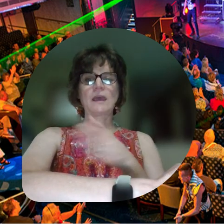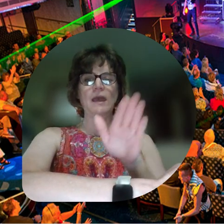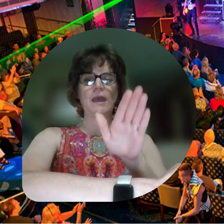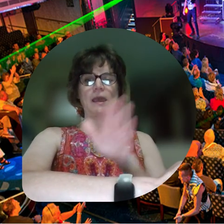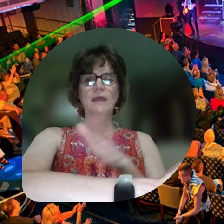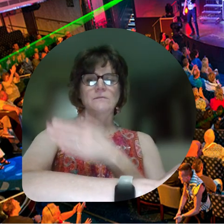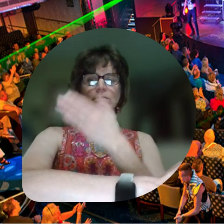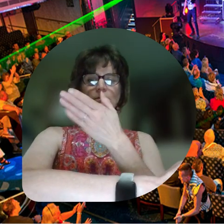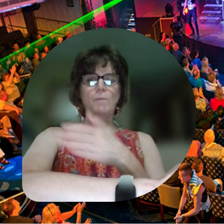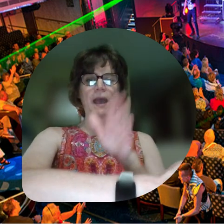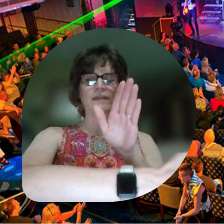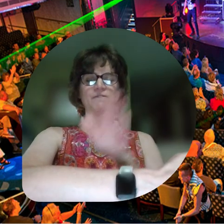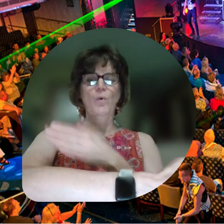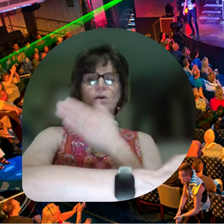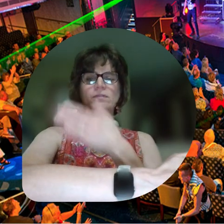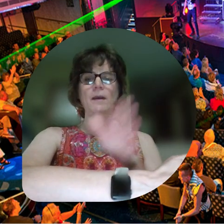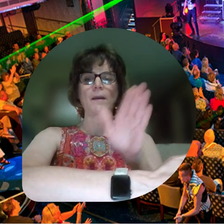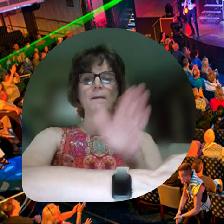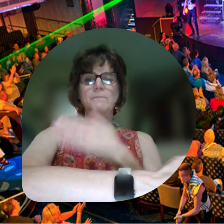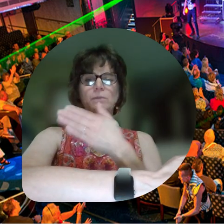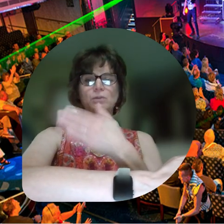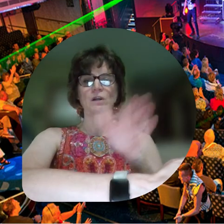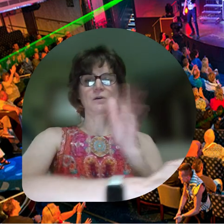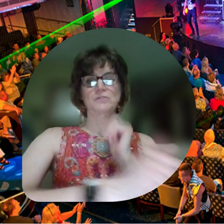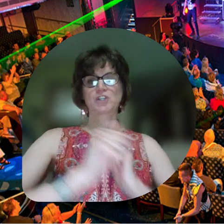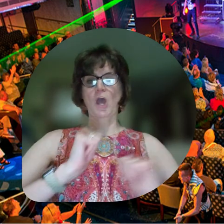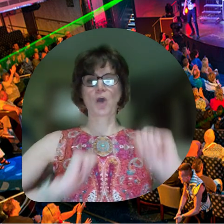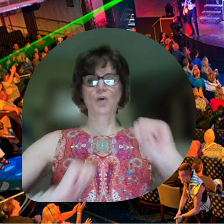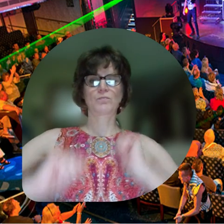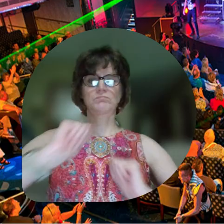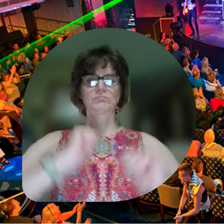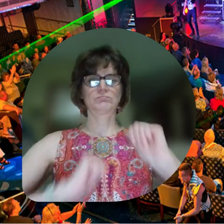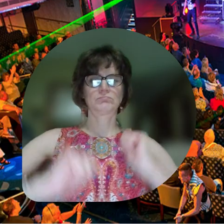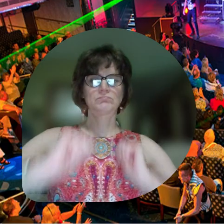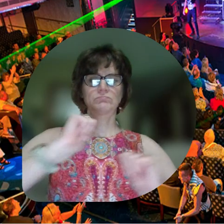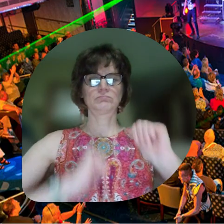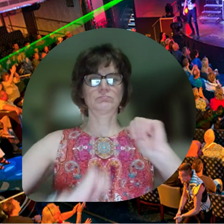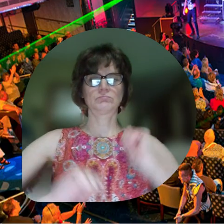hand and go back and forth. Musical show